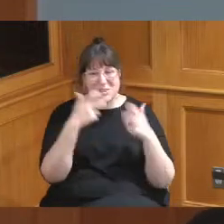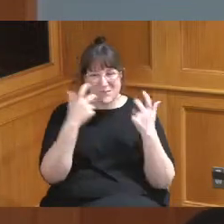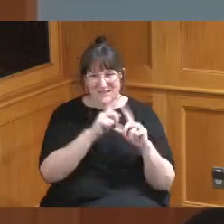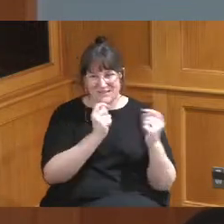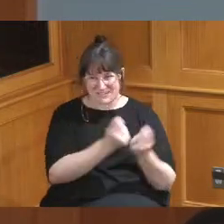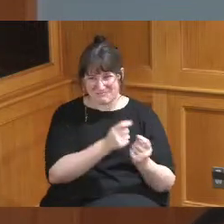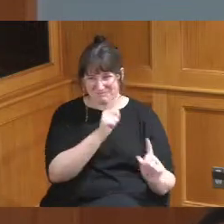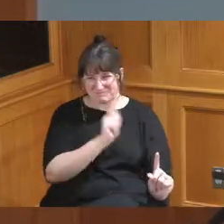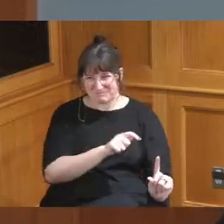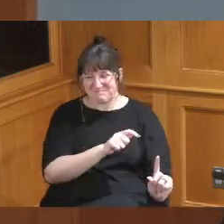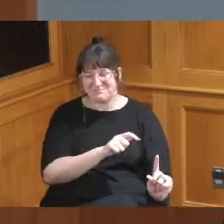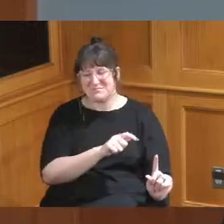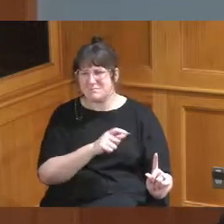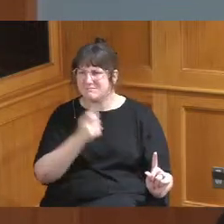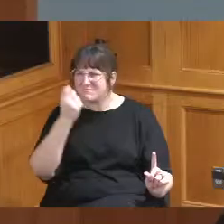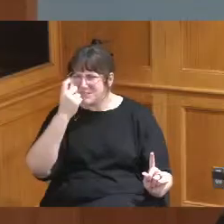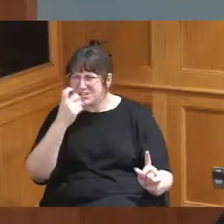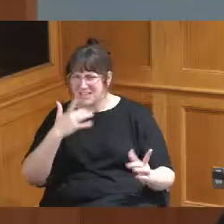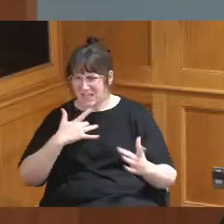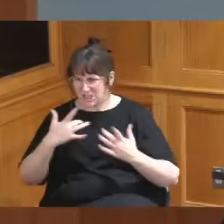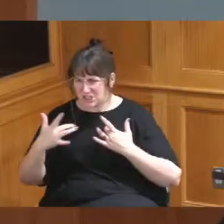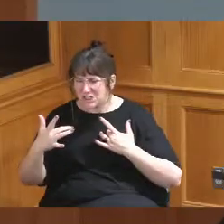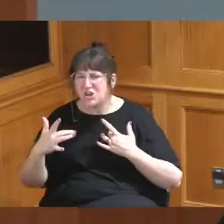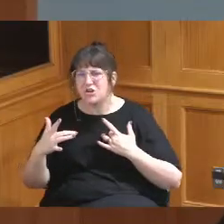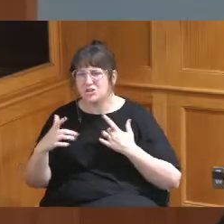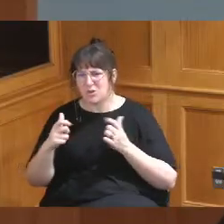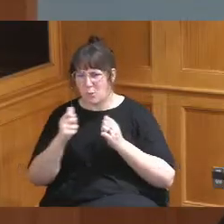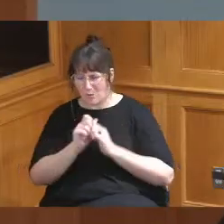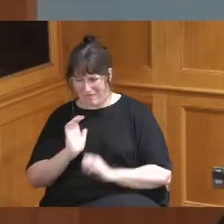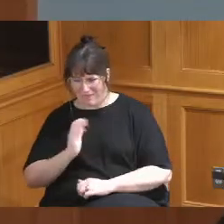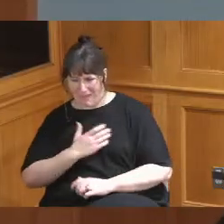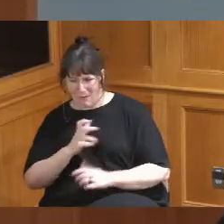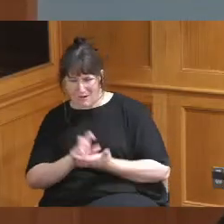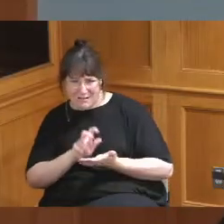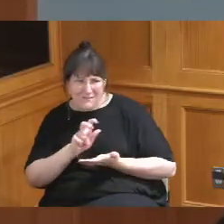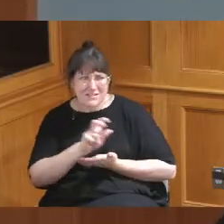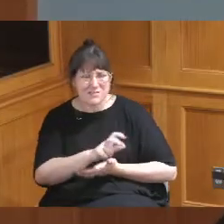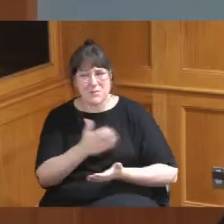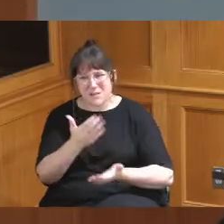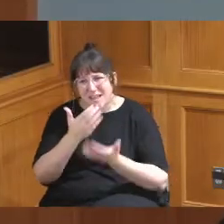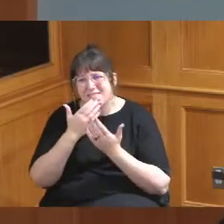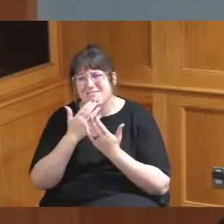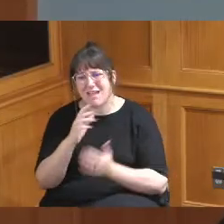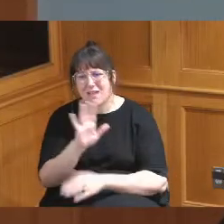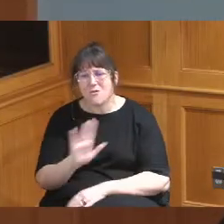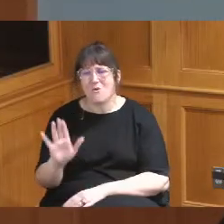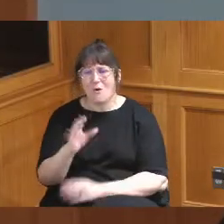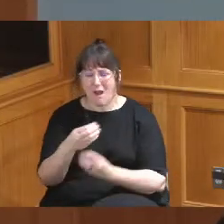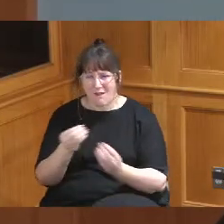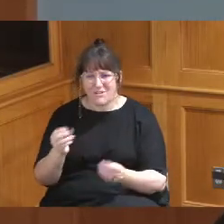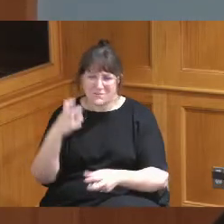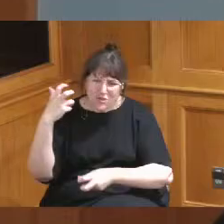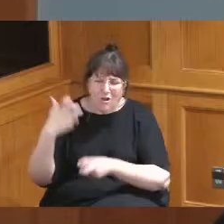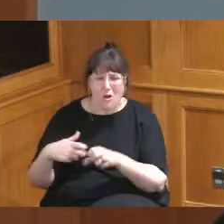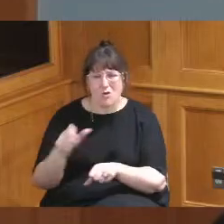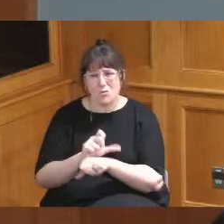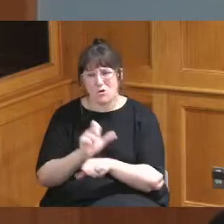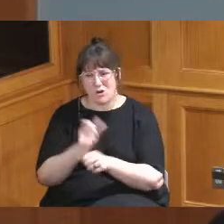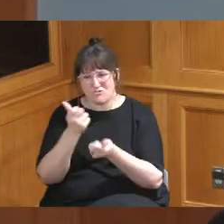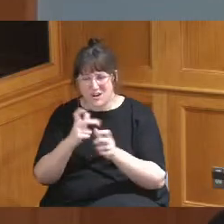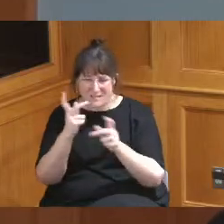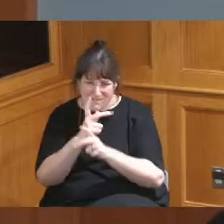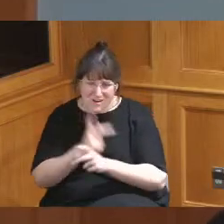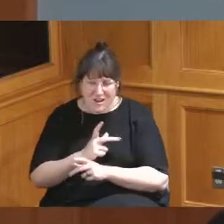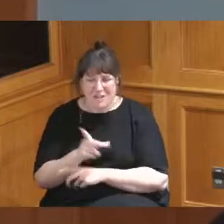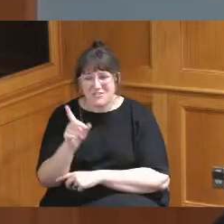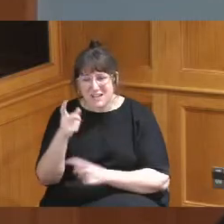understand the concerns around the public's investment, but I thank the Commissioner's Office for the hard work in shaping a deal that works